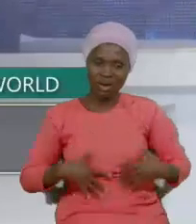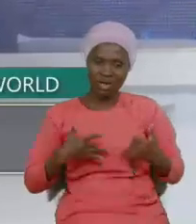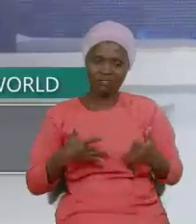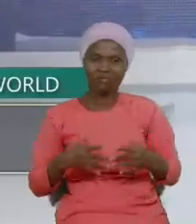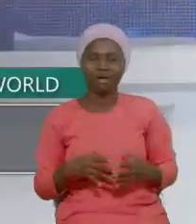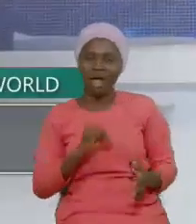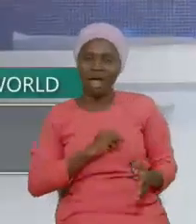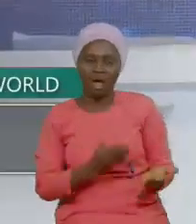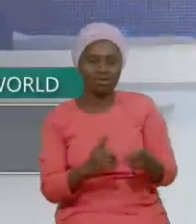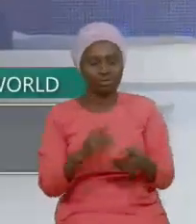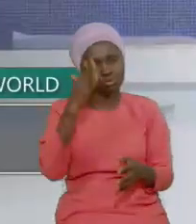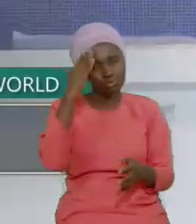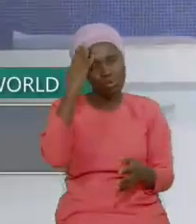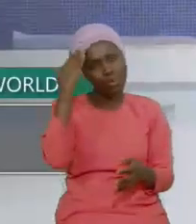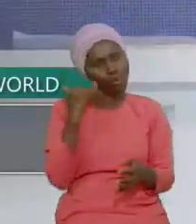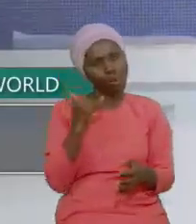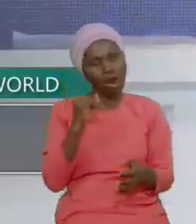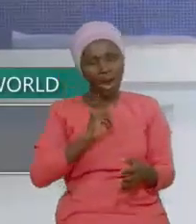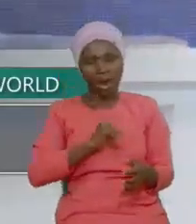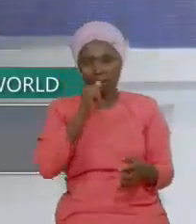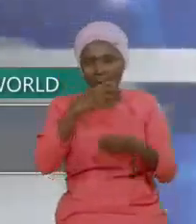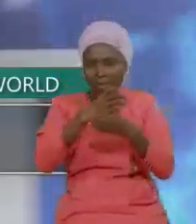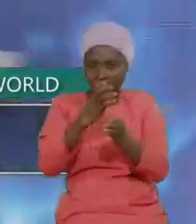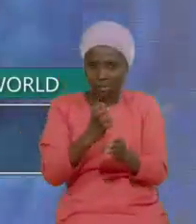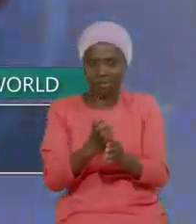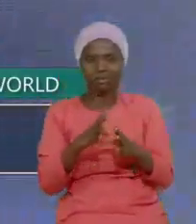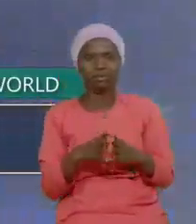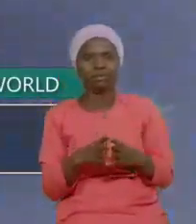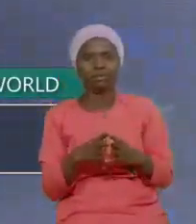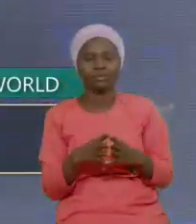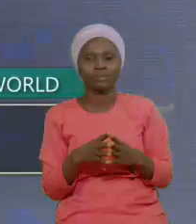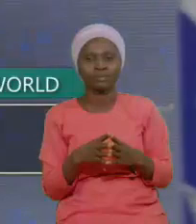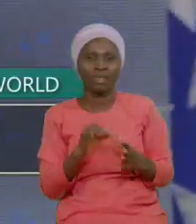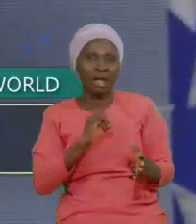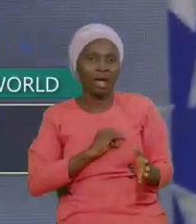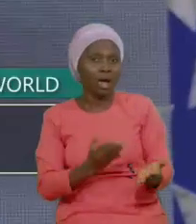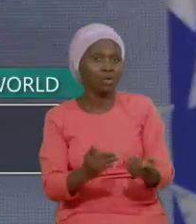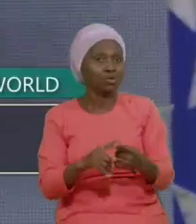know why I am created. I want to